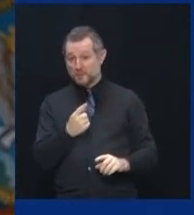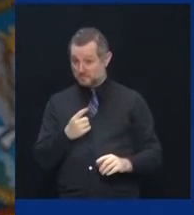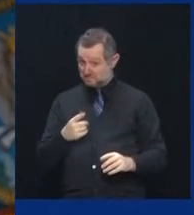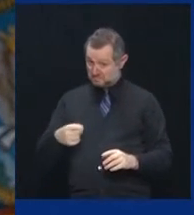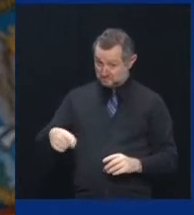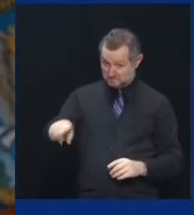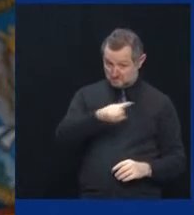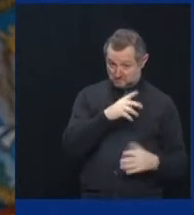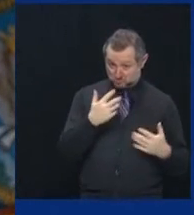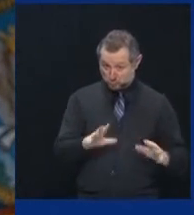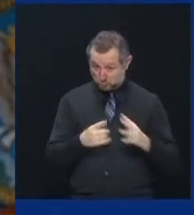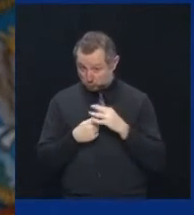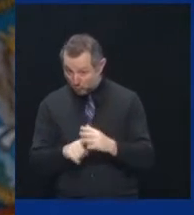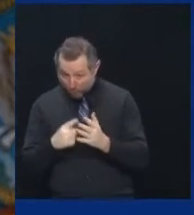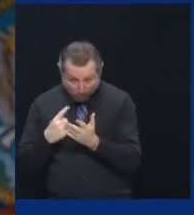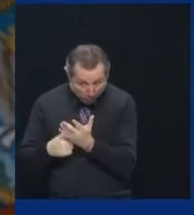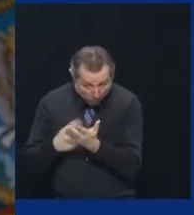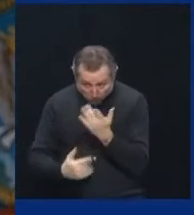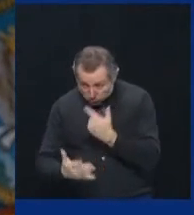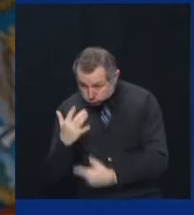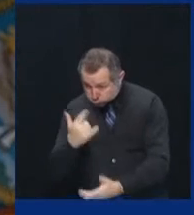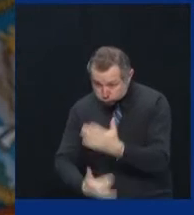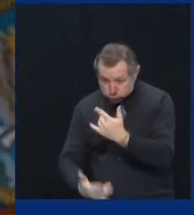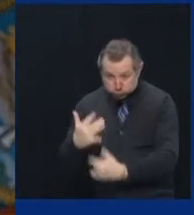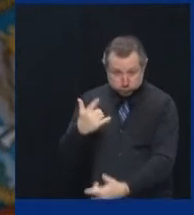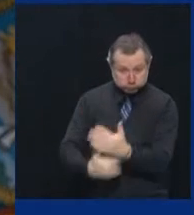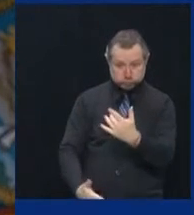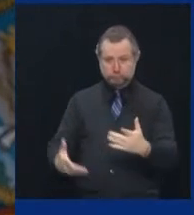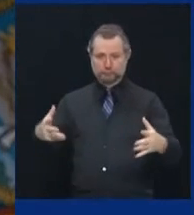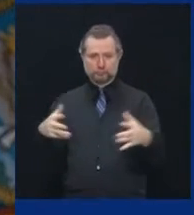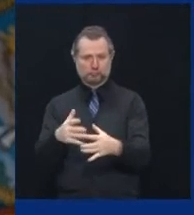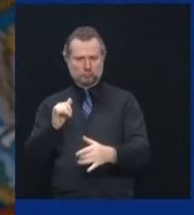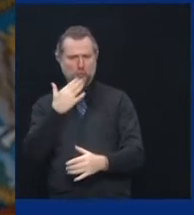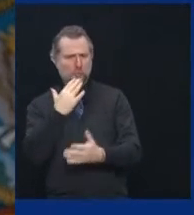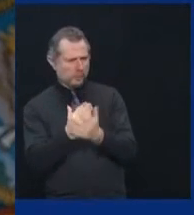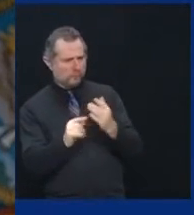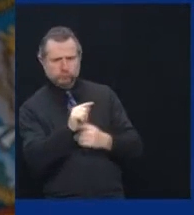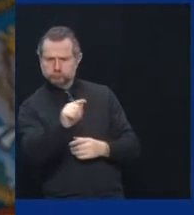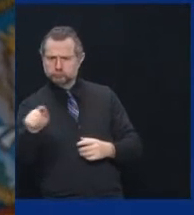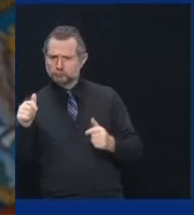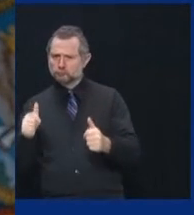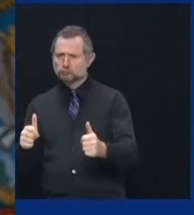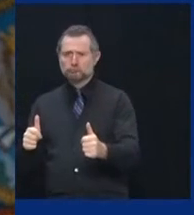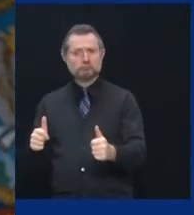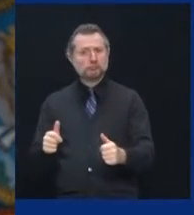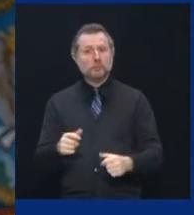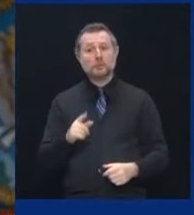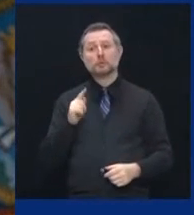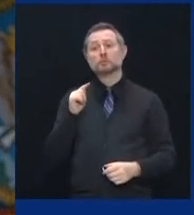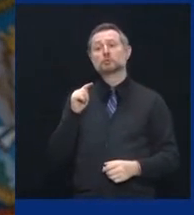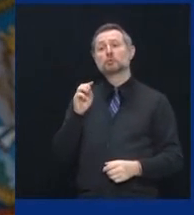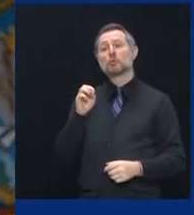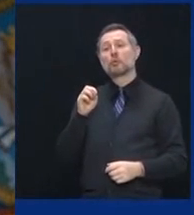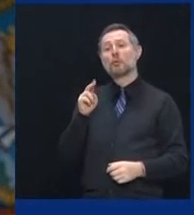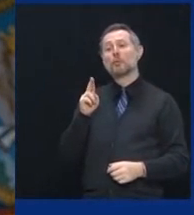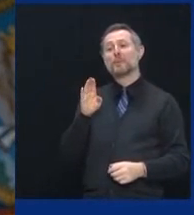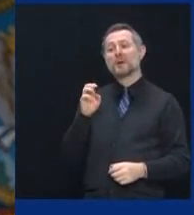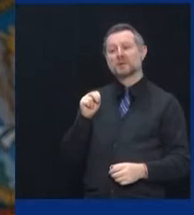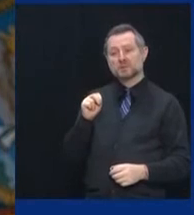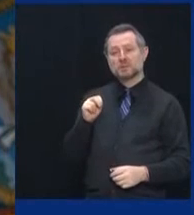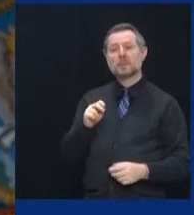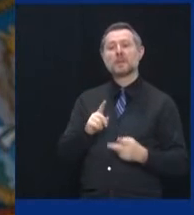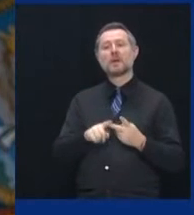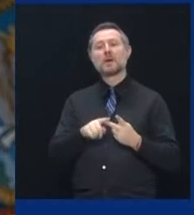the opportunity and are already making good progress. In Steuben and Ulster counties, citizens and officials are